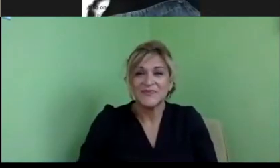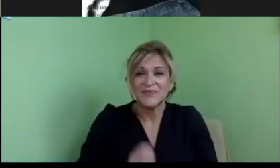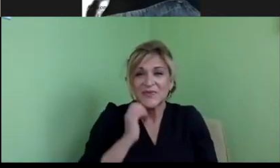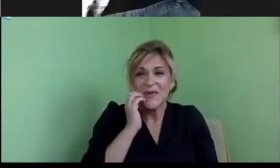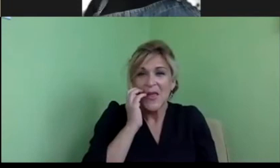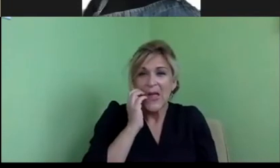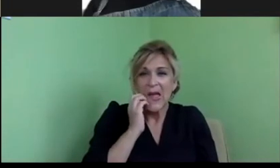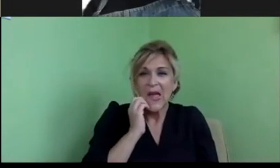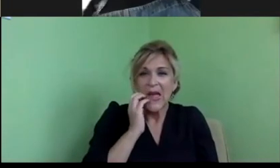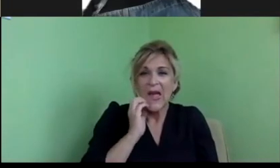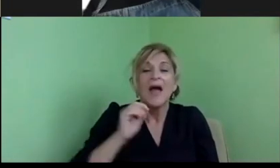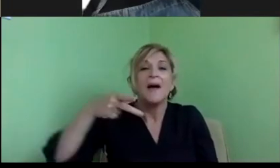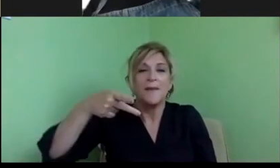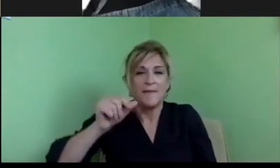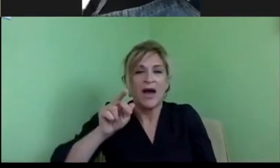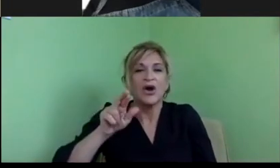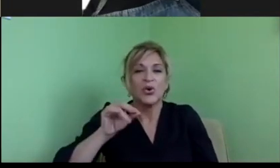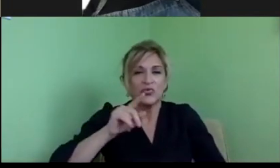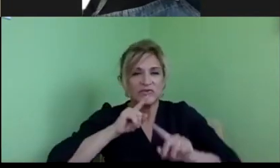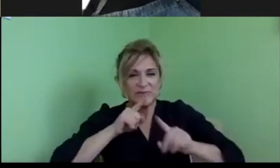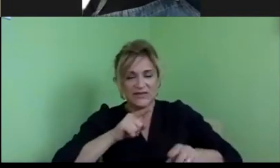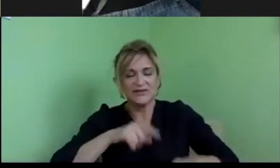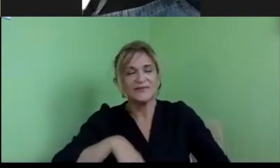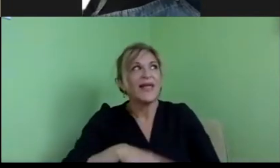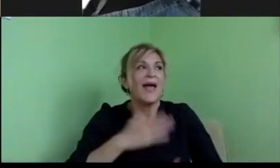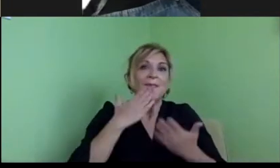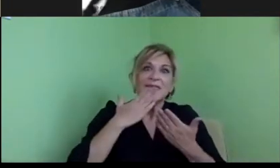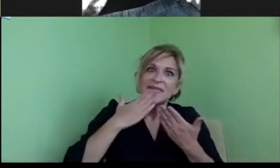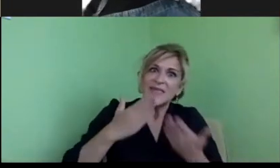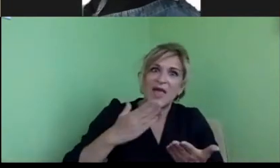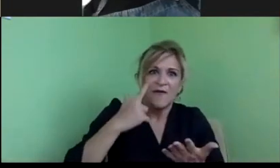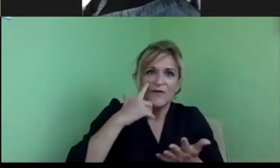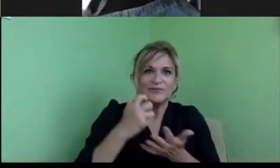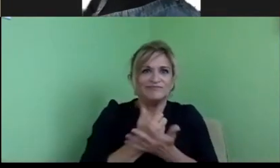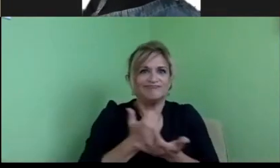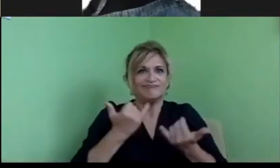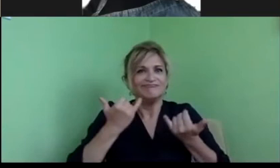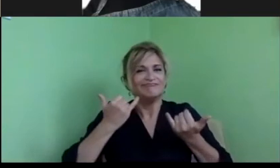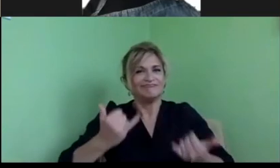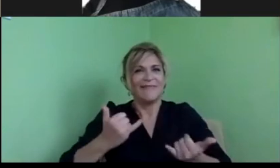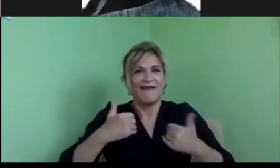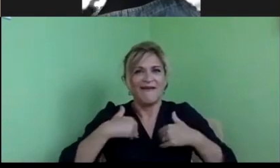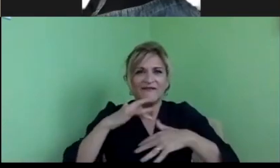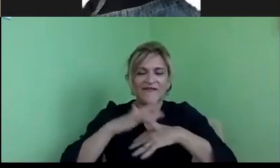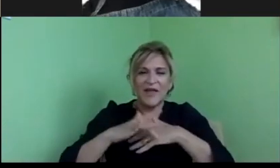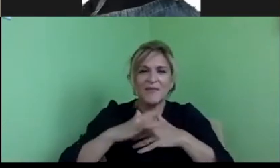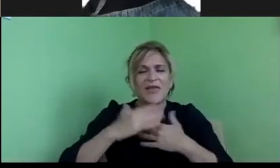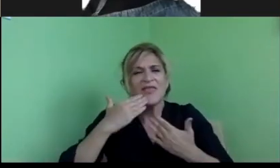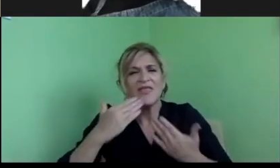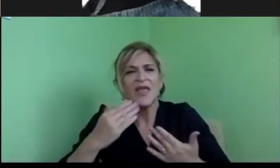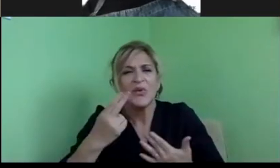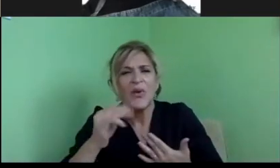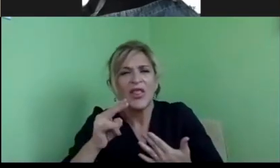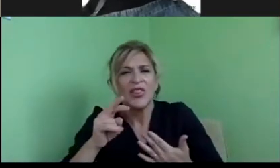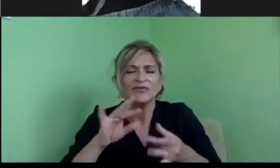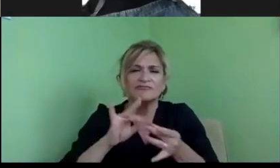i'll just yeah i mean i i'm so grateful for the space and thank you heather for holding it with us after everybody's sharing today and